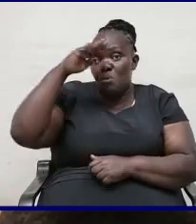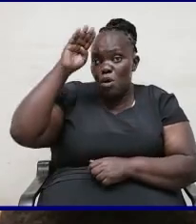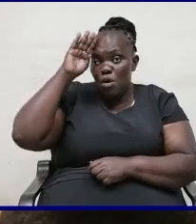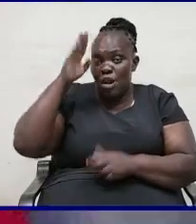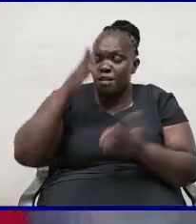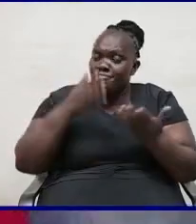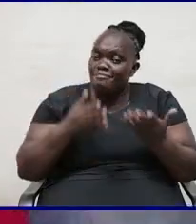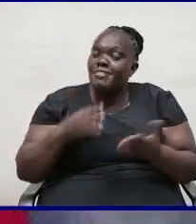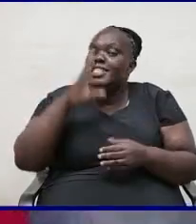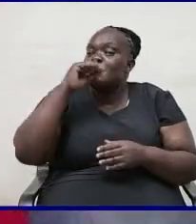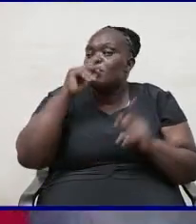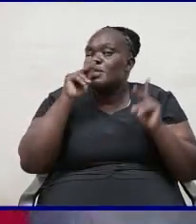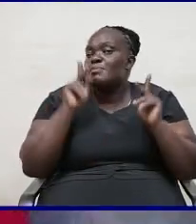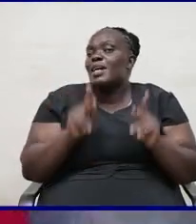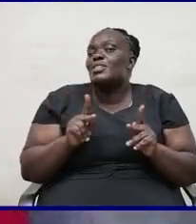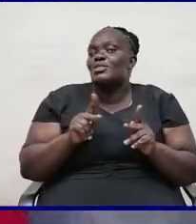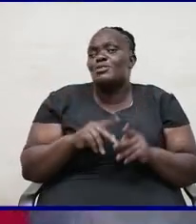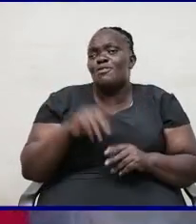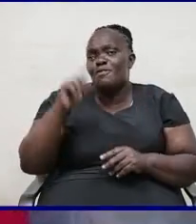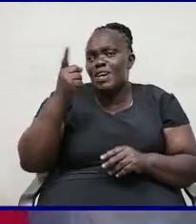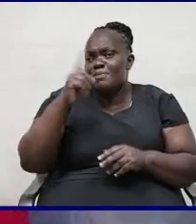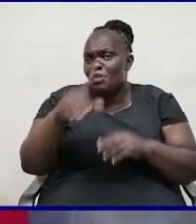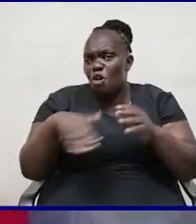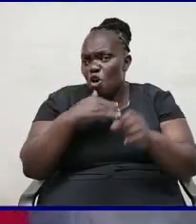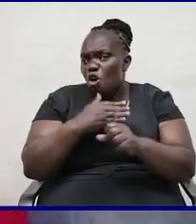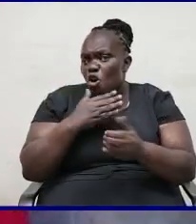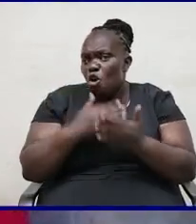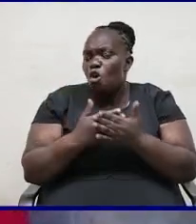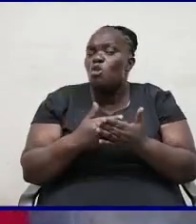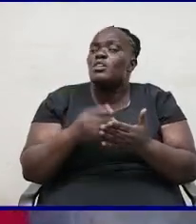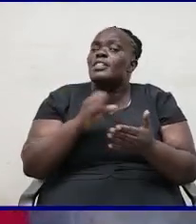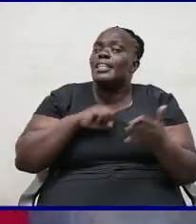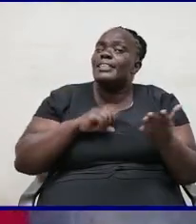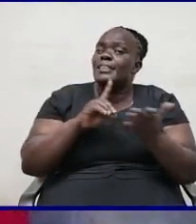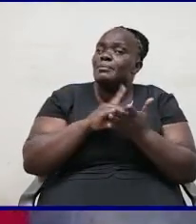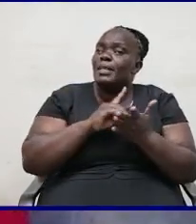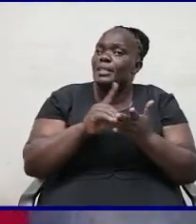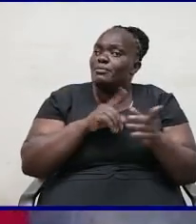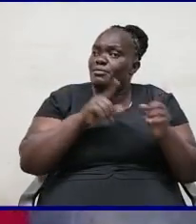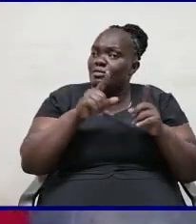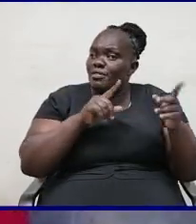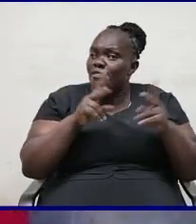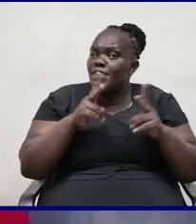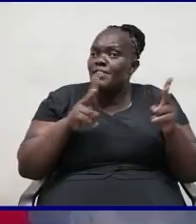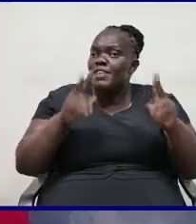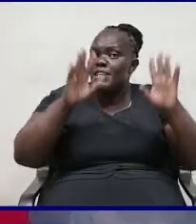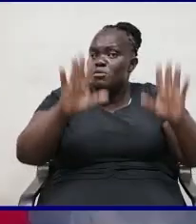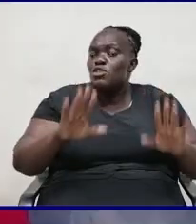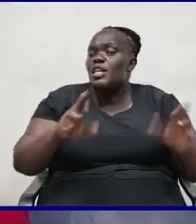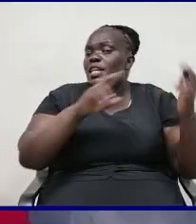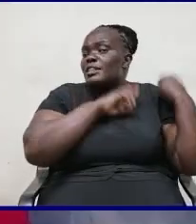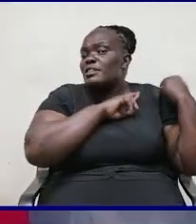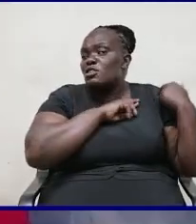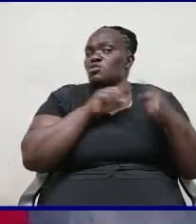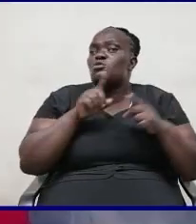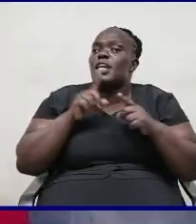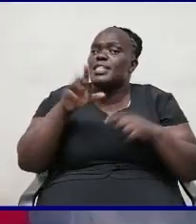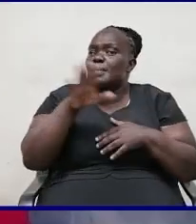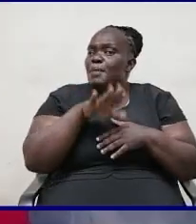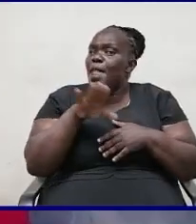Mwaura, Spox. First of all, the State Department for Tourism plays a very critical role in the tourism